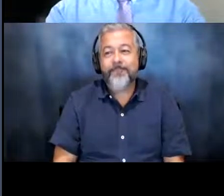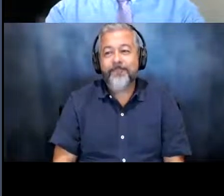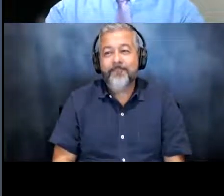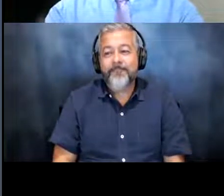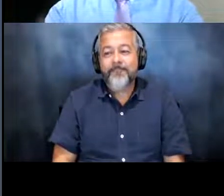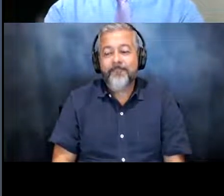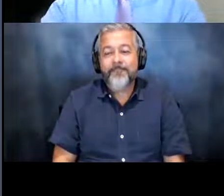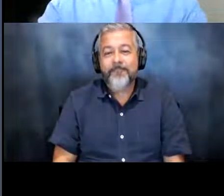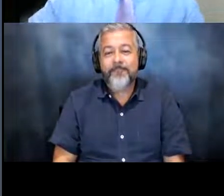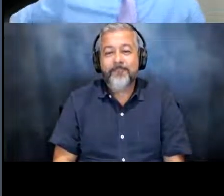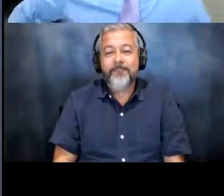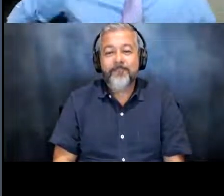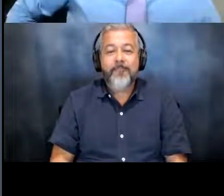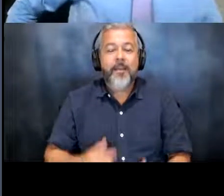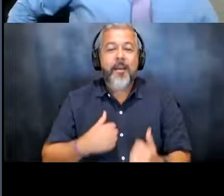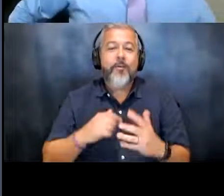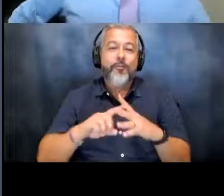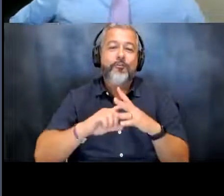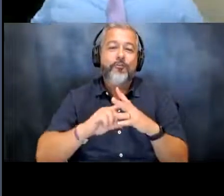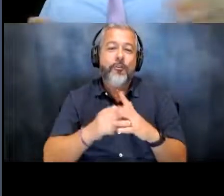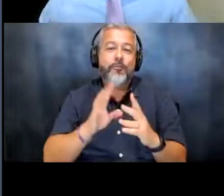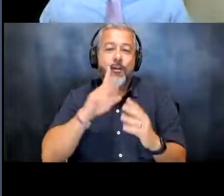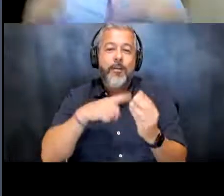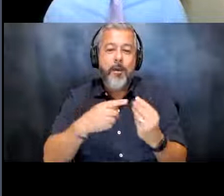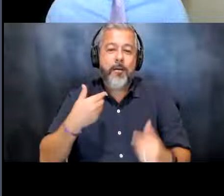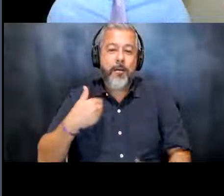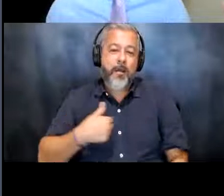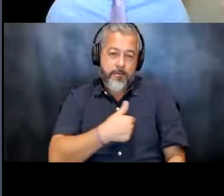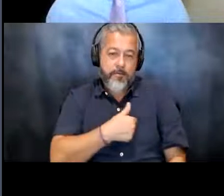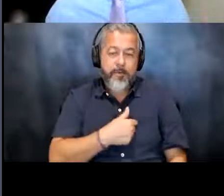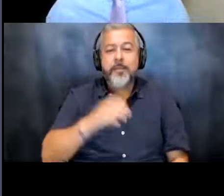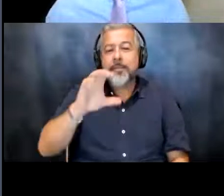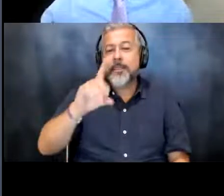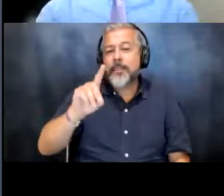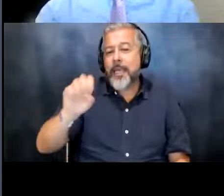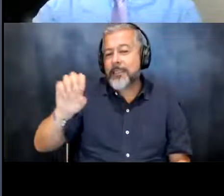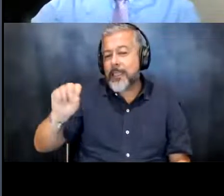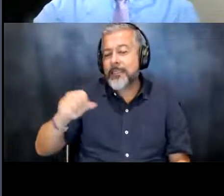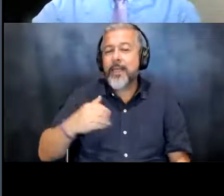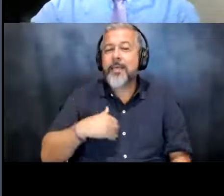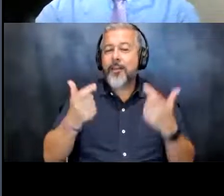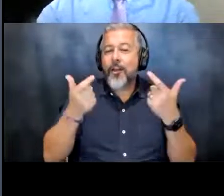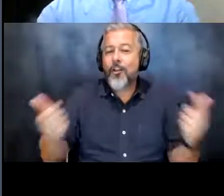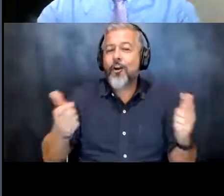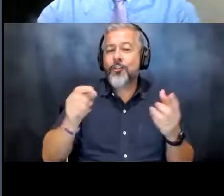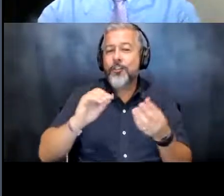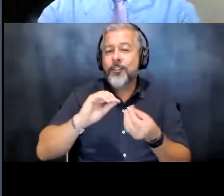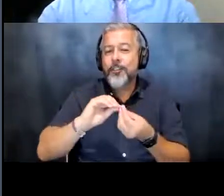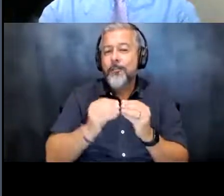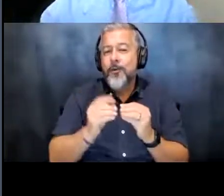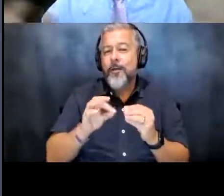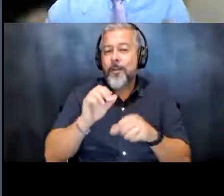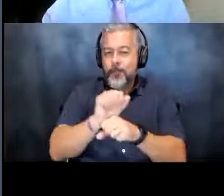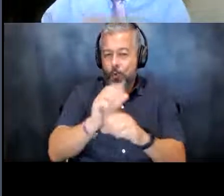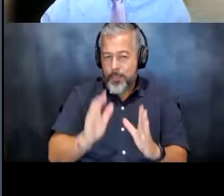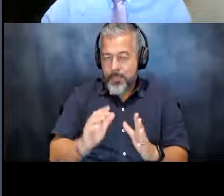So to start off, a little bit about us. Of course, CDSS has a large number of employees and people